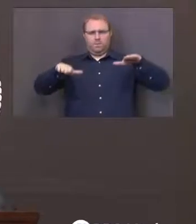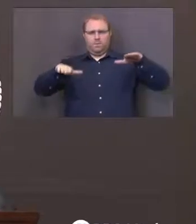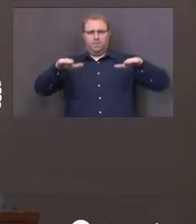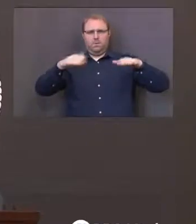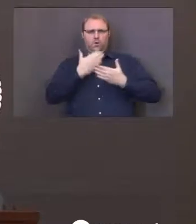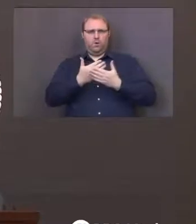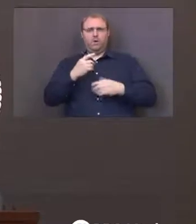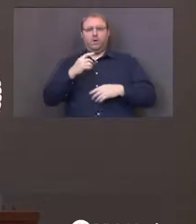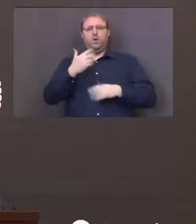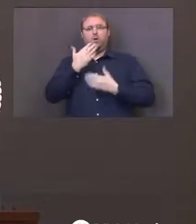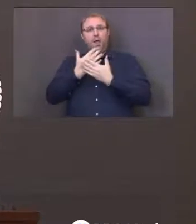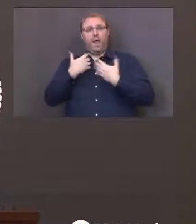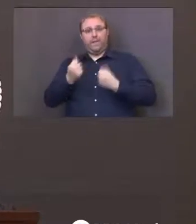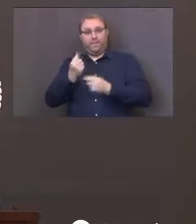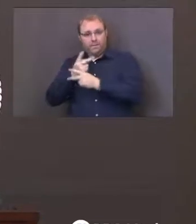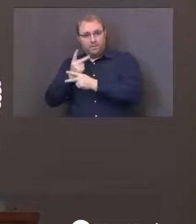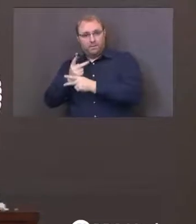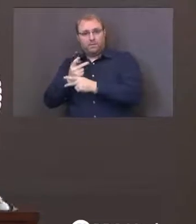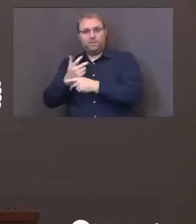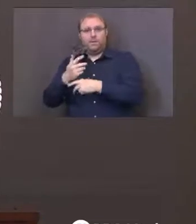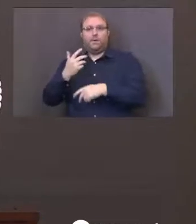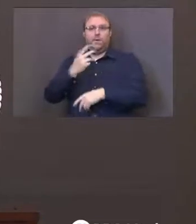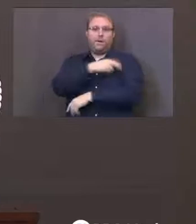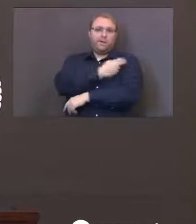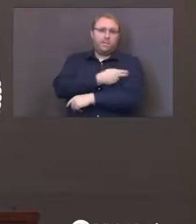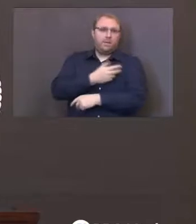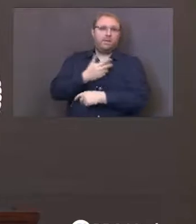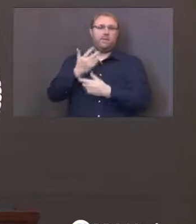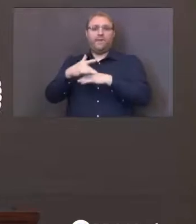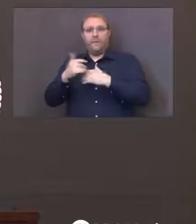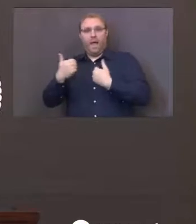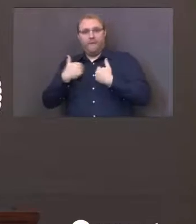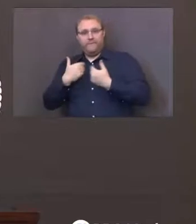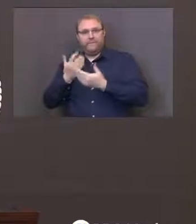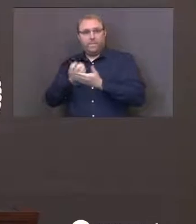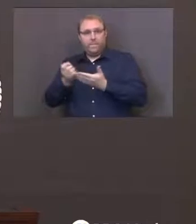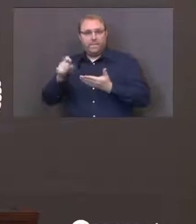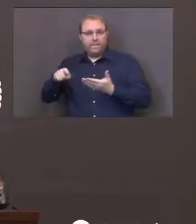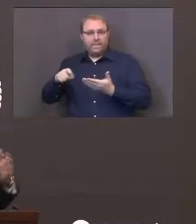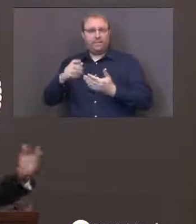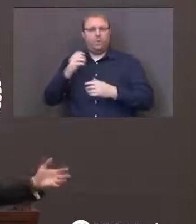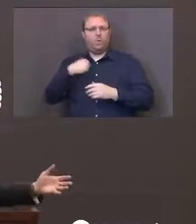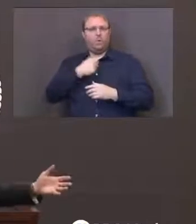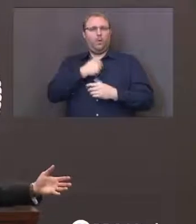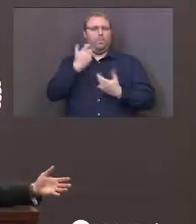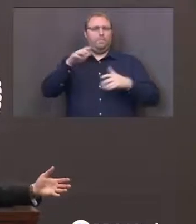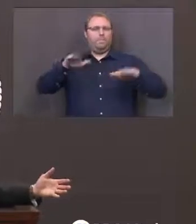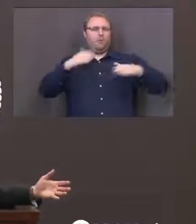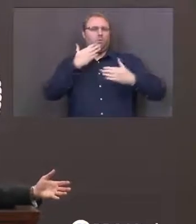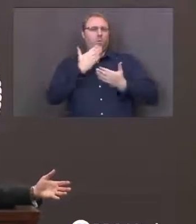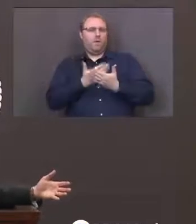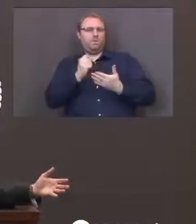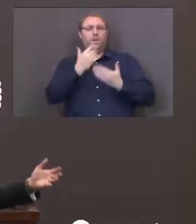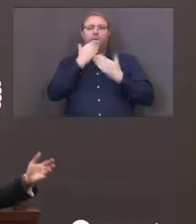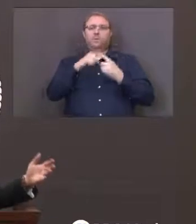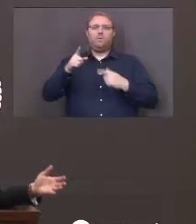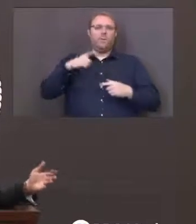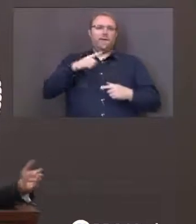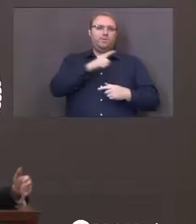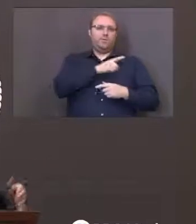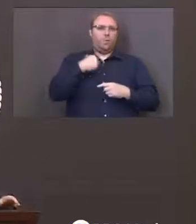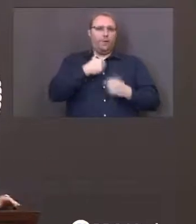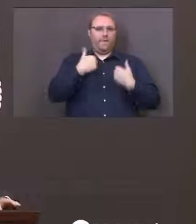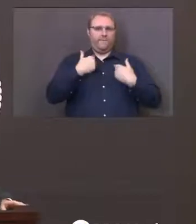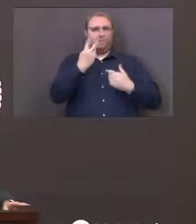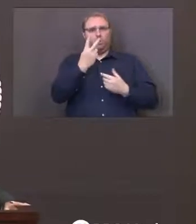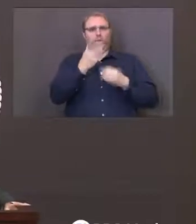health care, which we've done. And we ought to also recognize the preparation that's been done. Again, thank our legislators here. We've got the 2